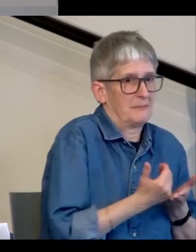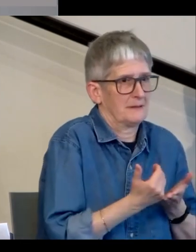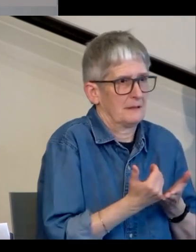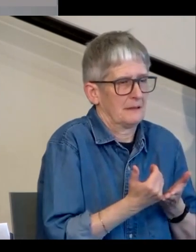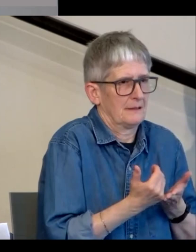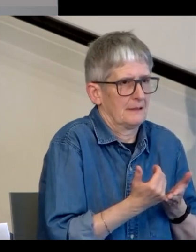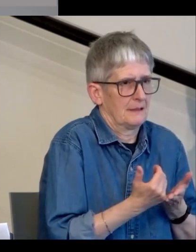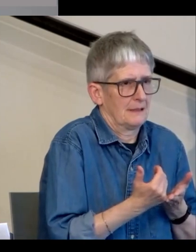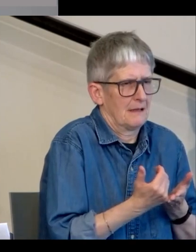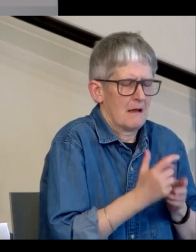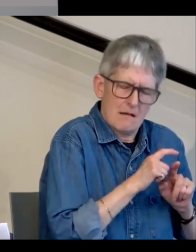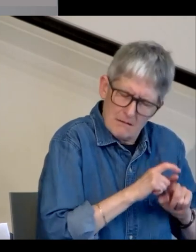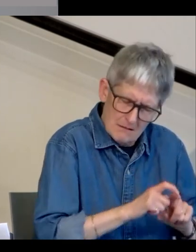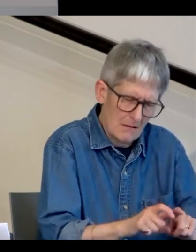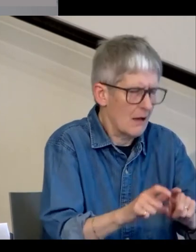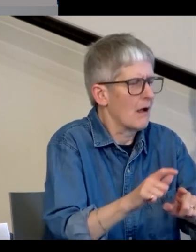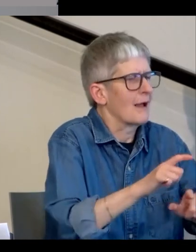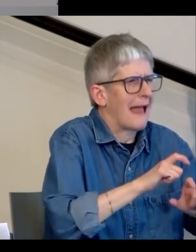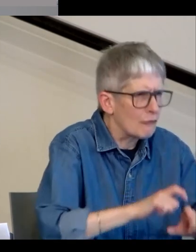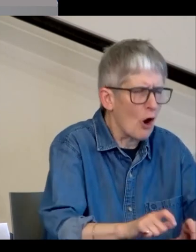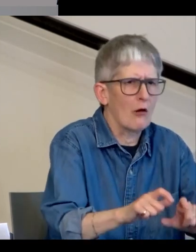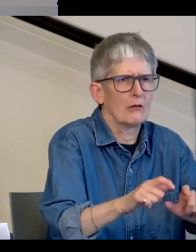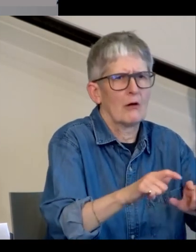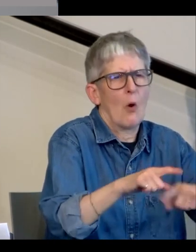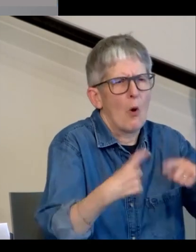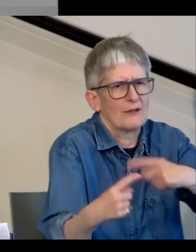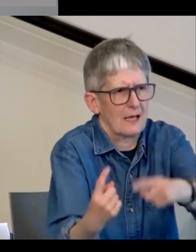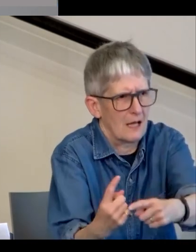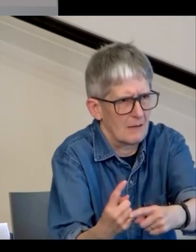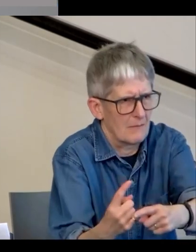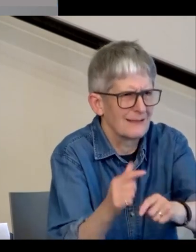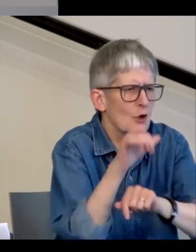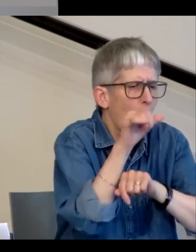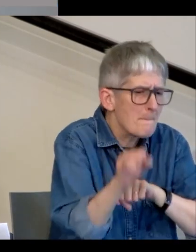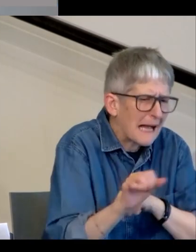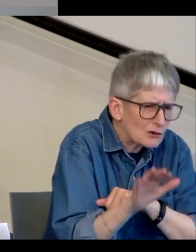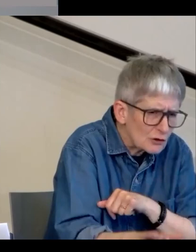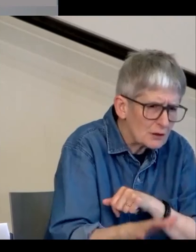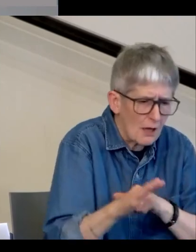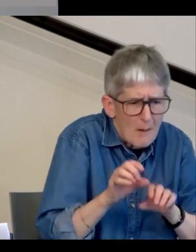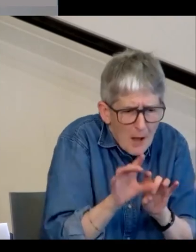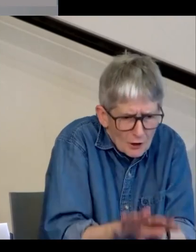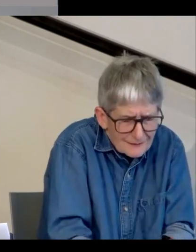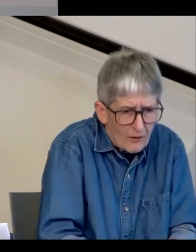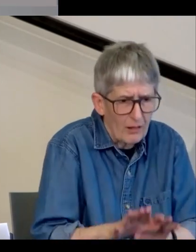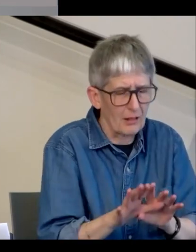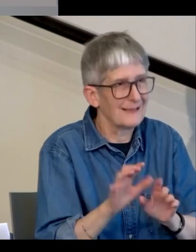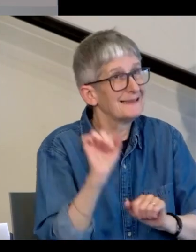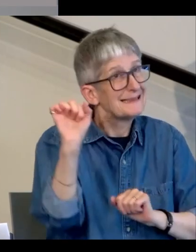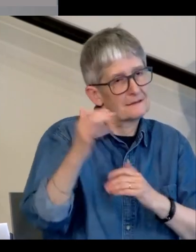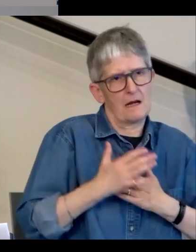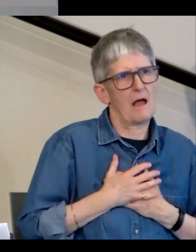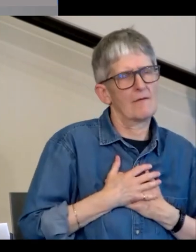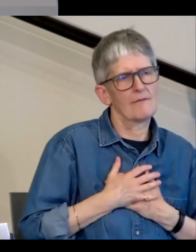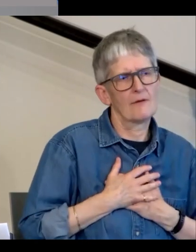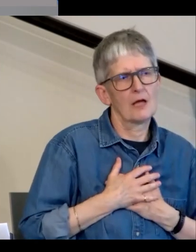It's unfailing despite what we have done. It's compassionate and merciful. His love